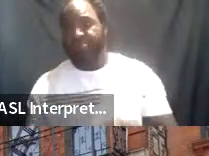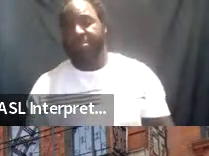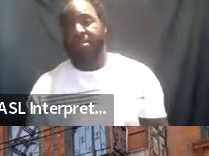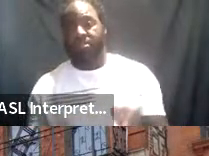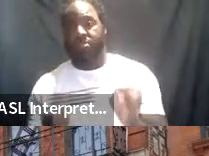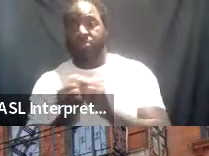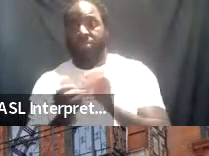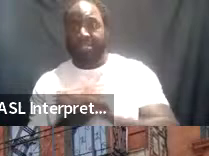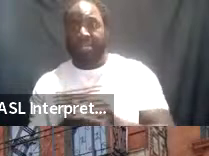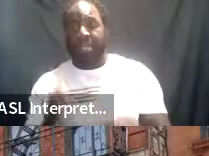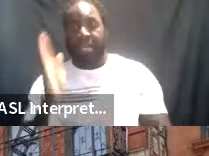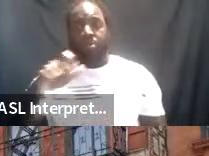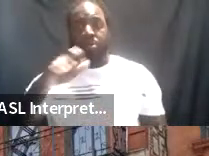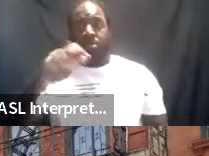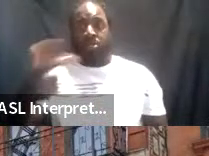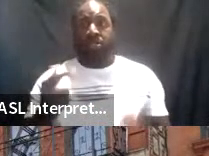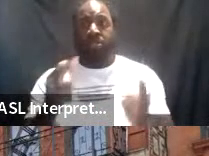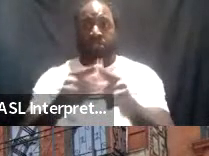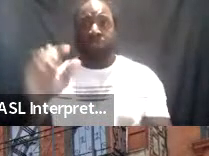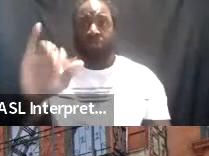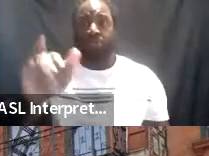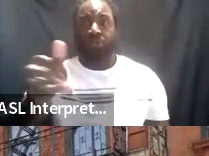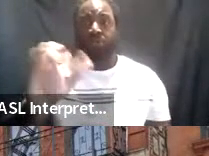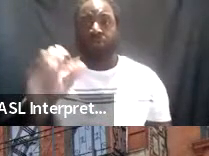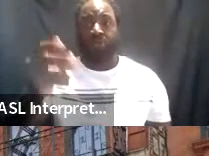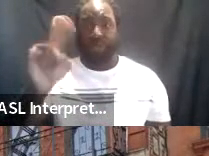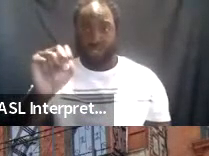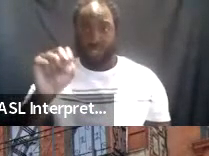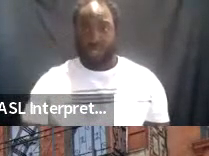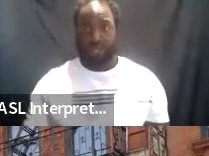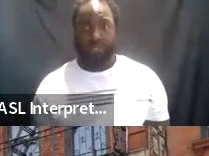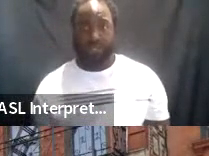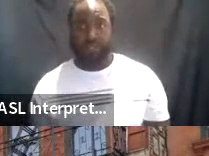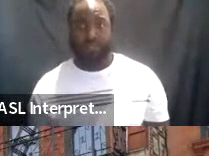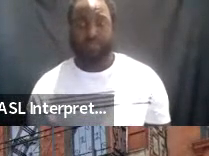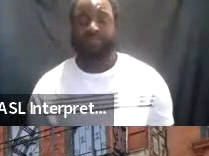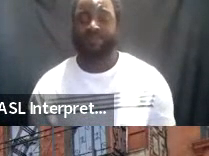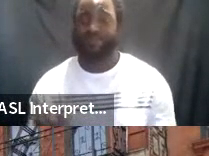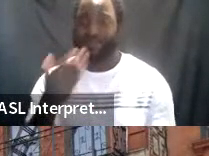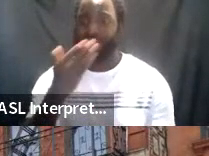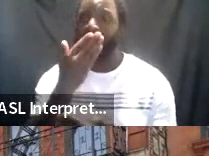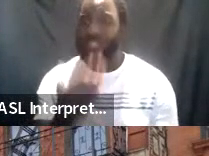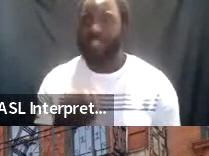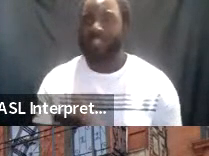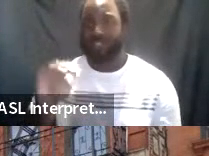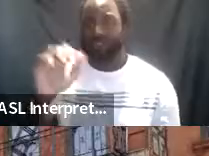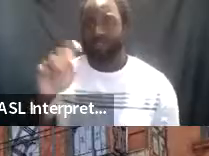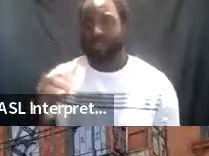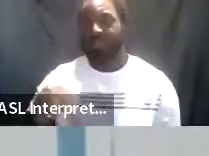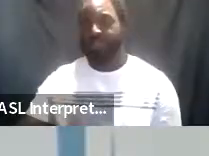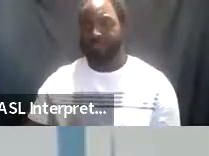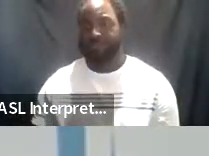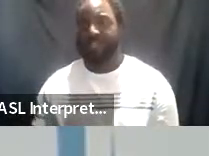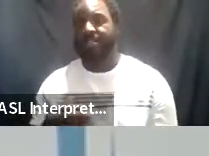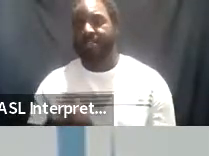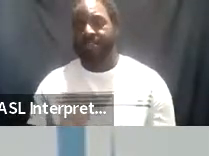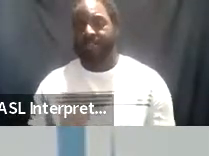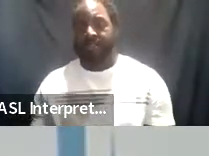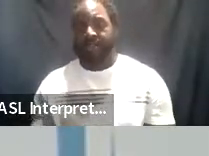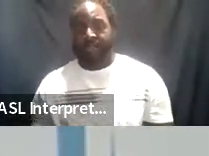I will turn things over to John. Thanks, Matt. I appreciate it. Next slide,